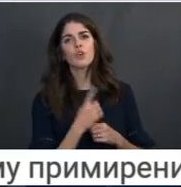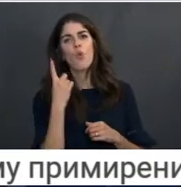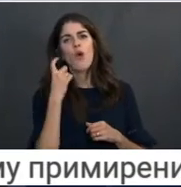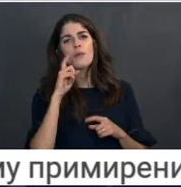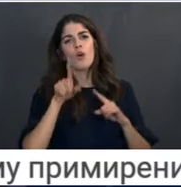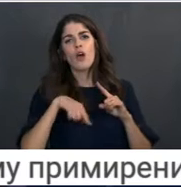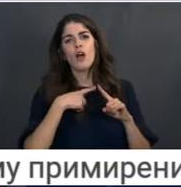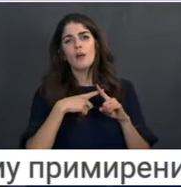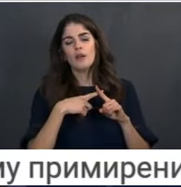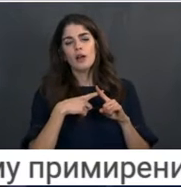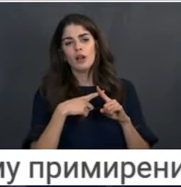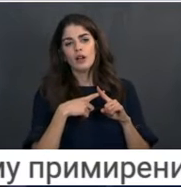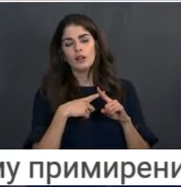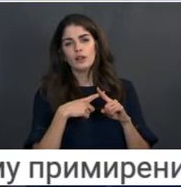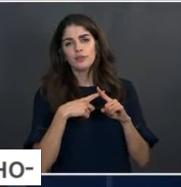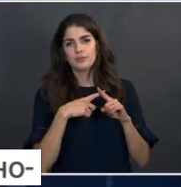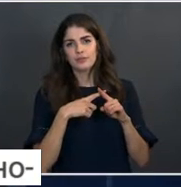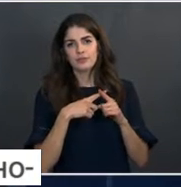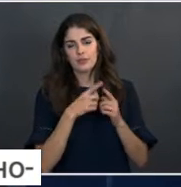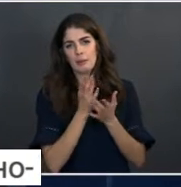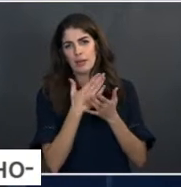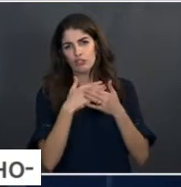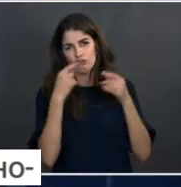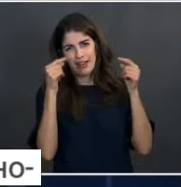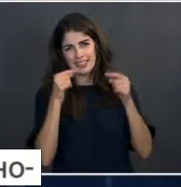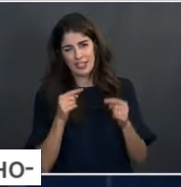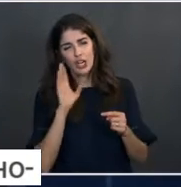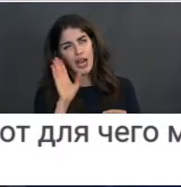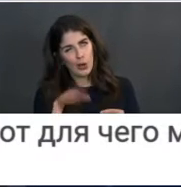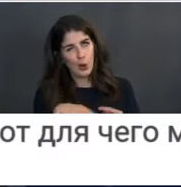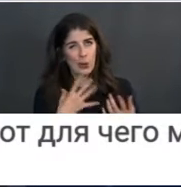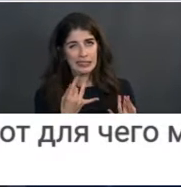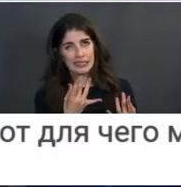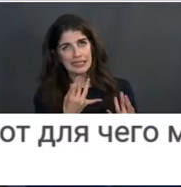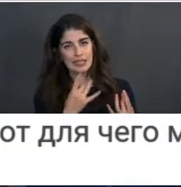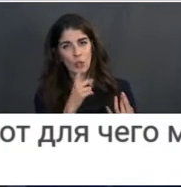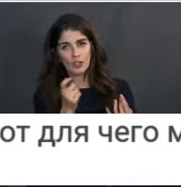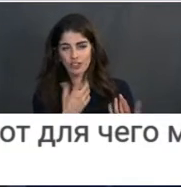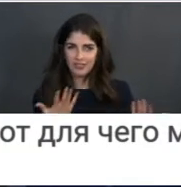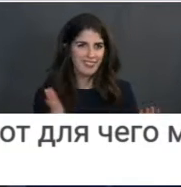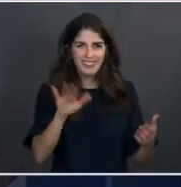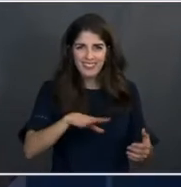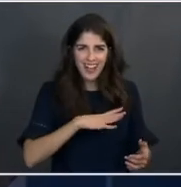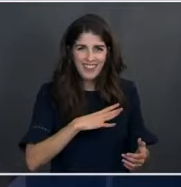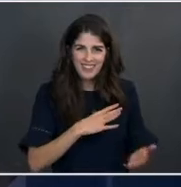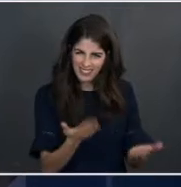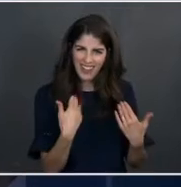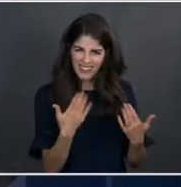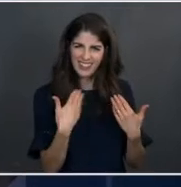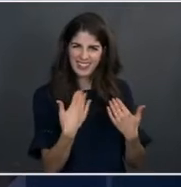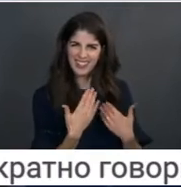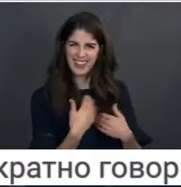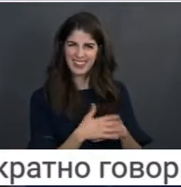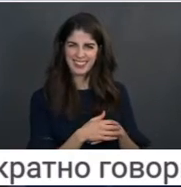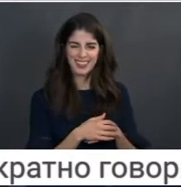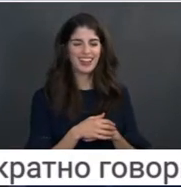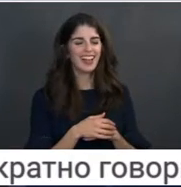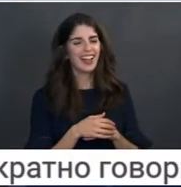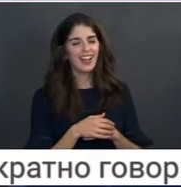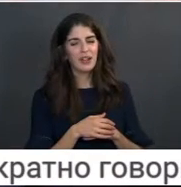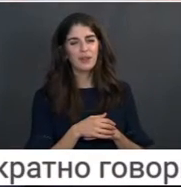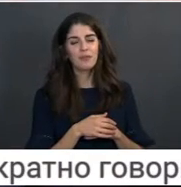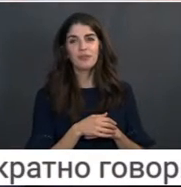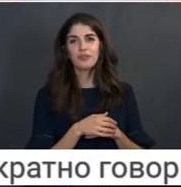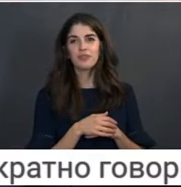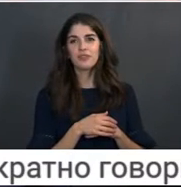on your favorite topic, reconciliation. I know it's wonky, but that's okay. That's what we're here for. The president, policy's back. The